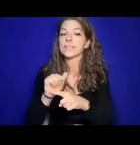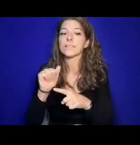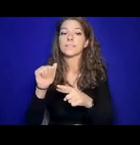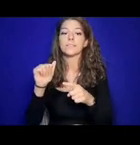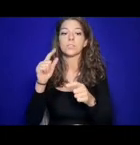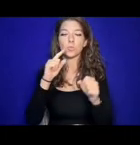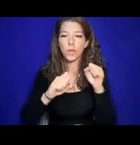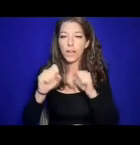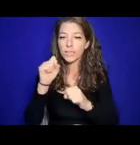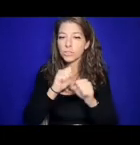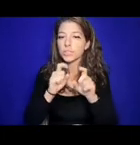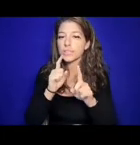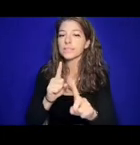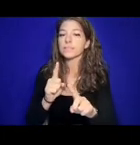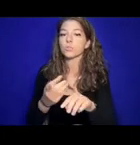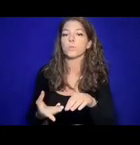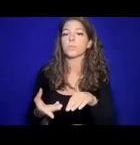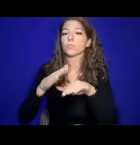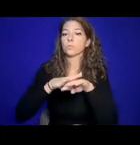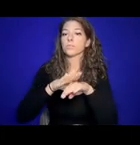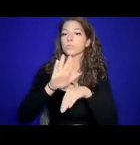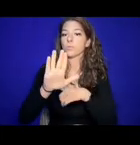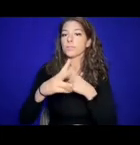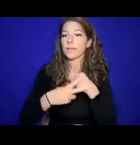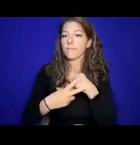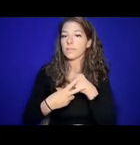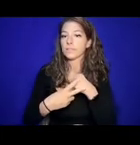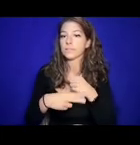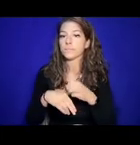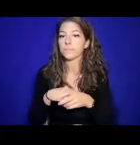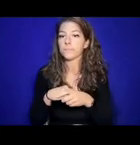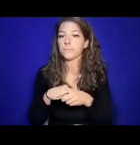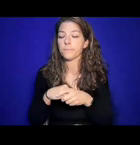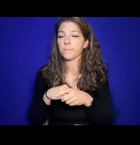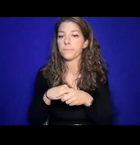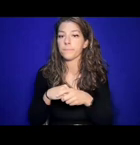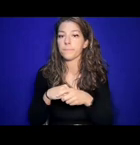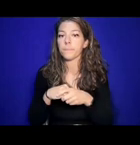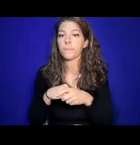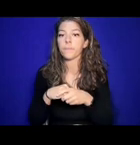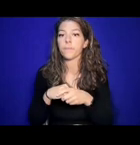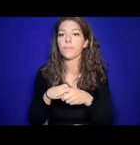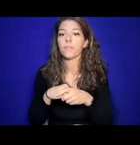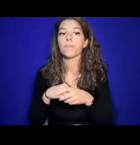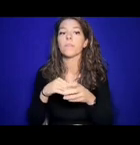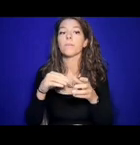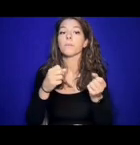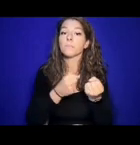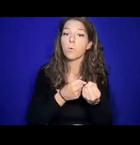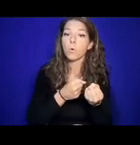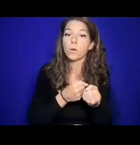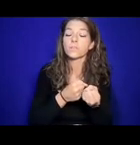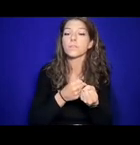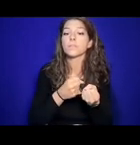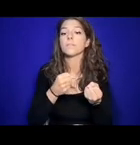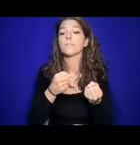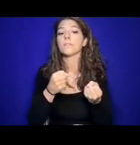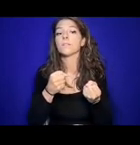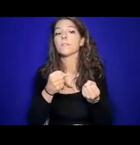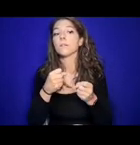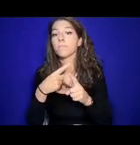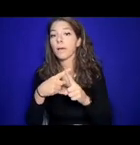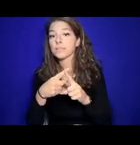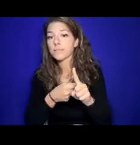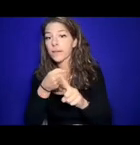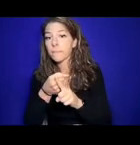and strategies to increase your savings. And our mission is to educate and promote and support the positive